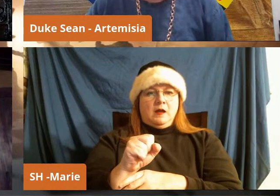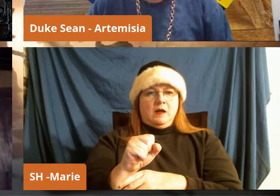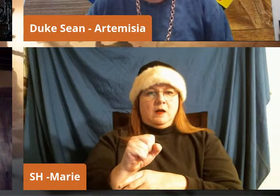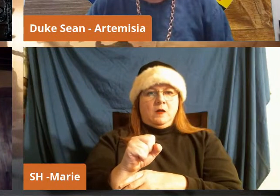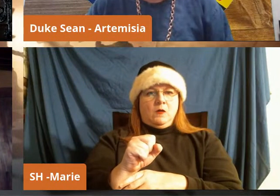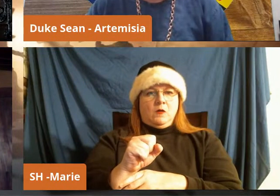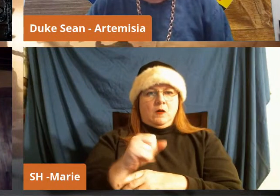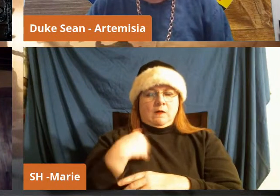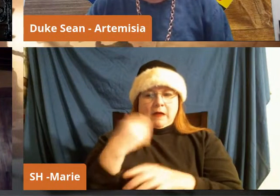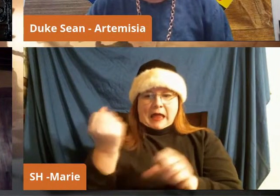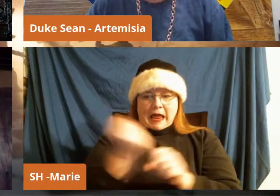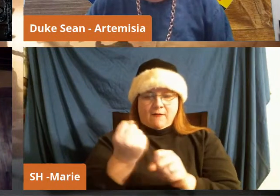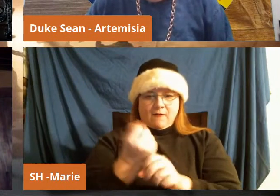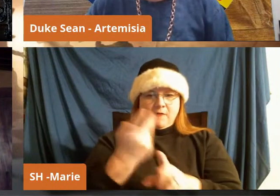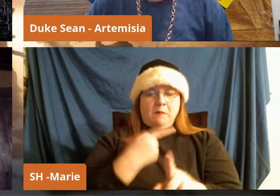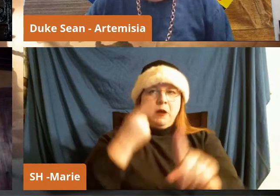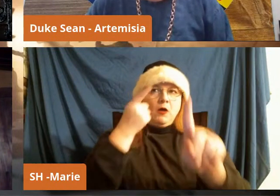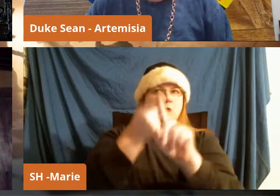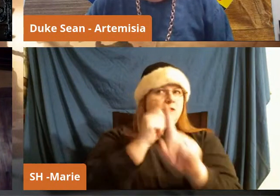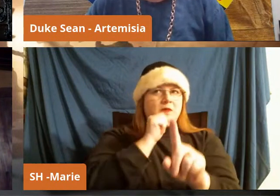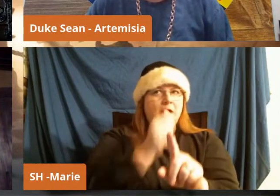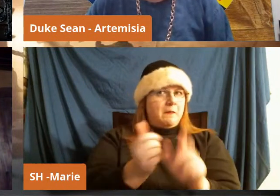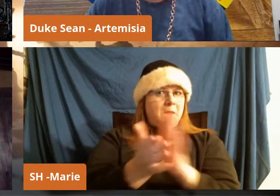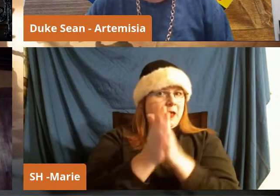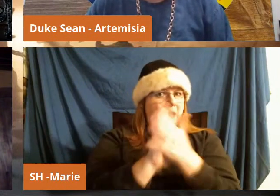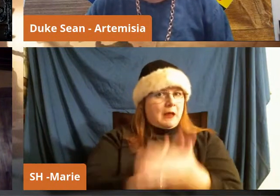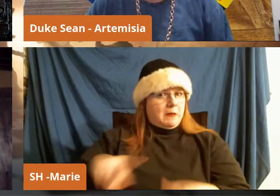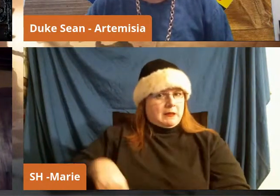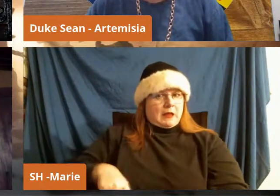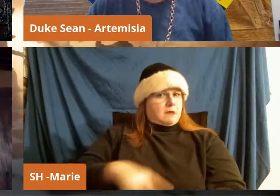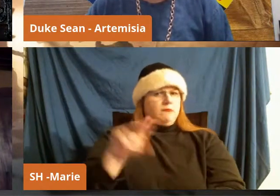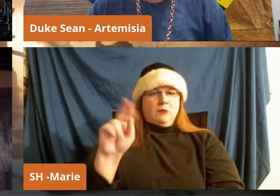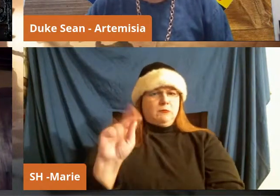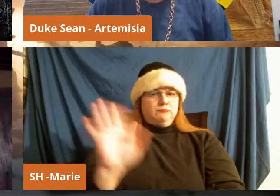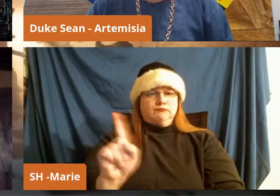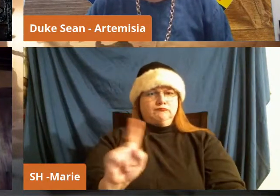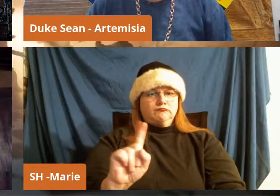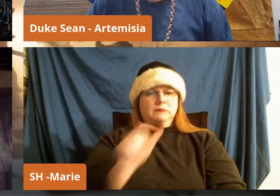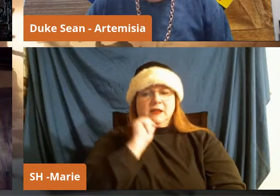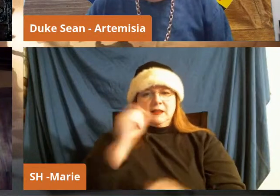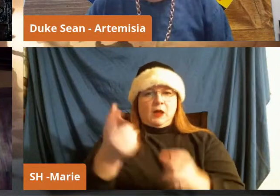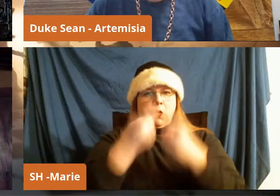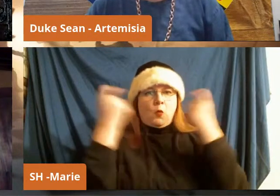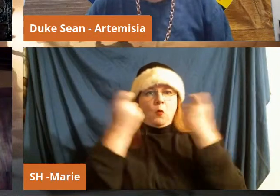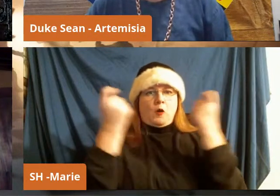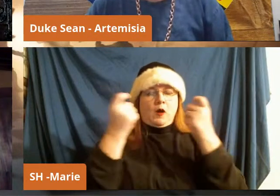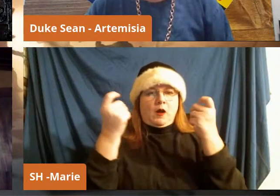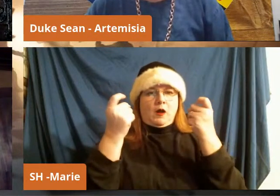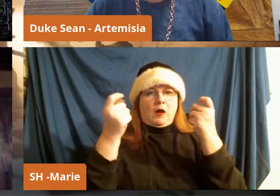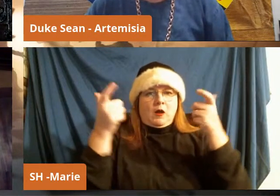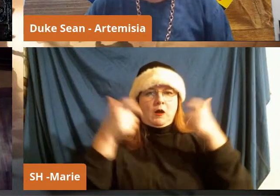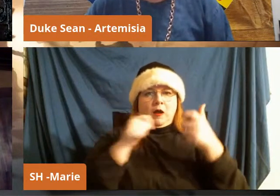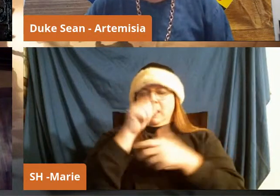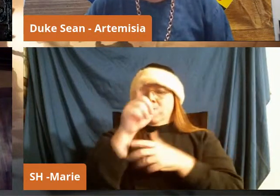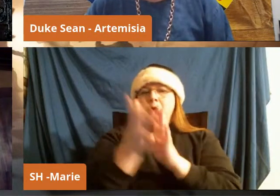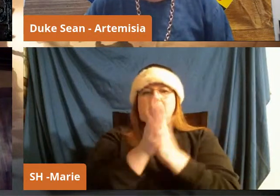when I started the heavy fighting, my goal was not to be a knight. It was not to win a crown. It was not to be a